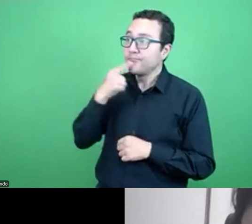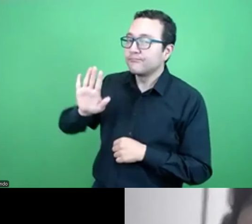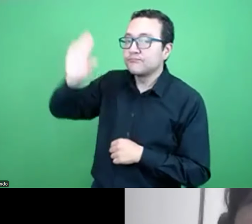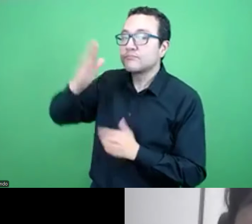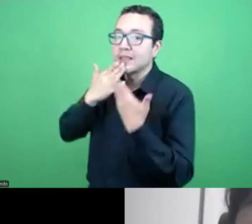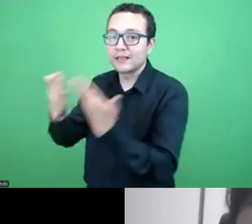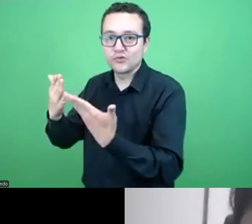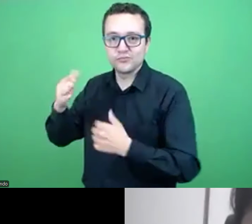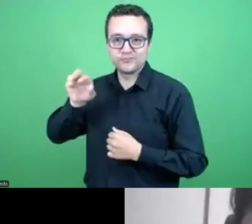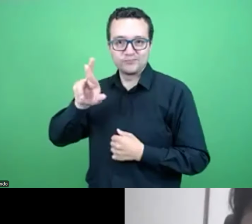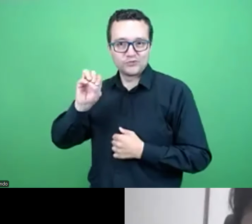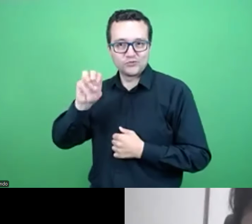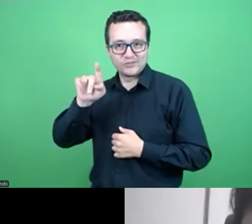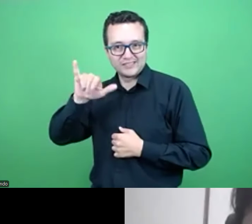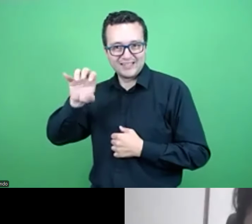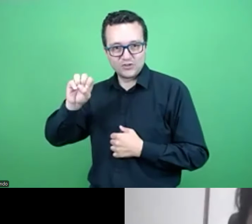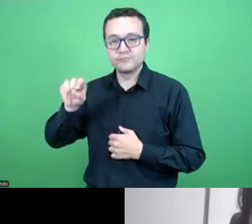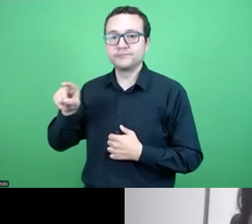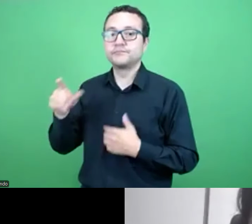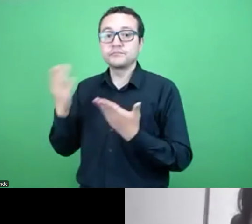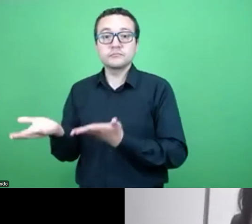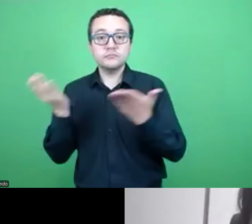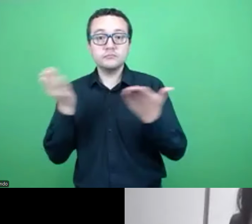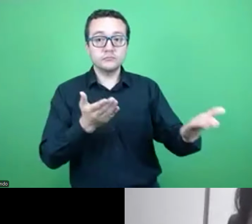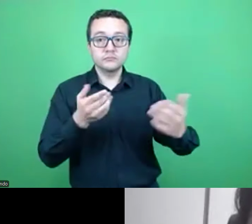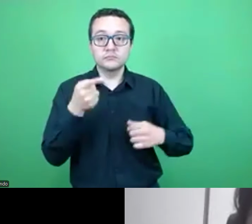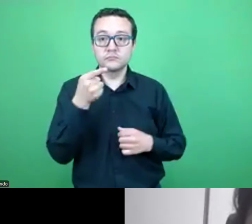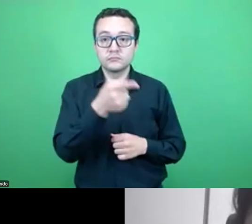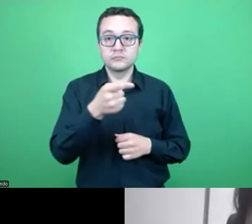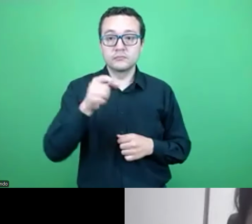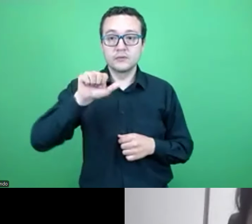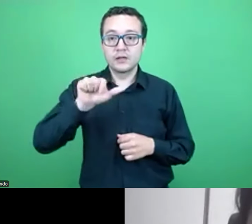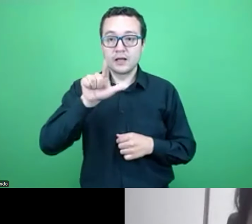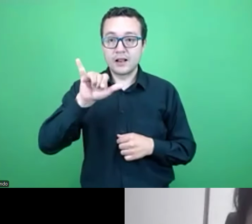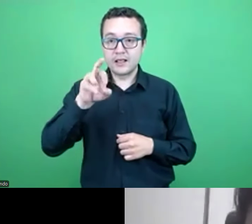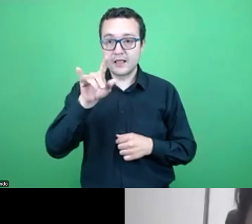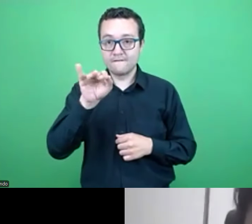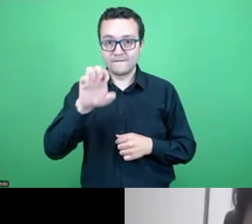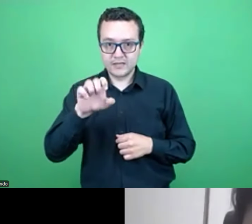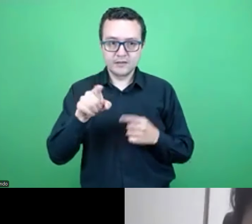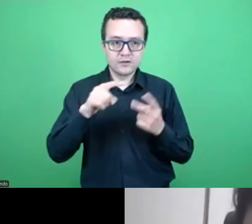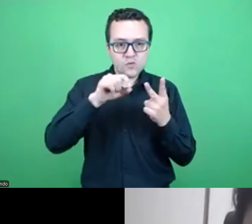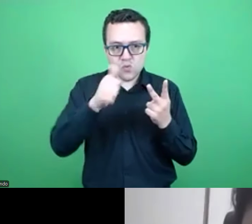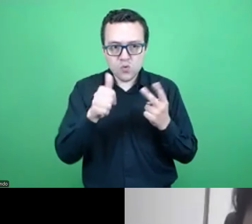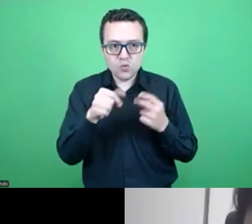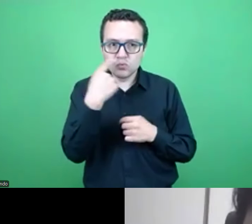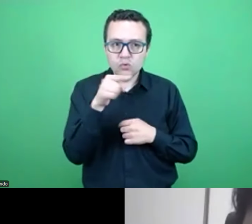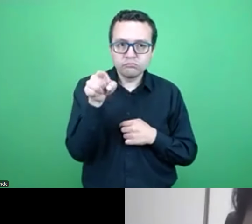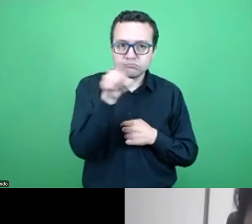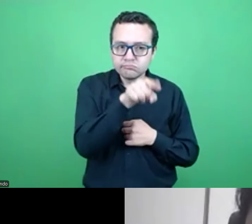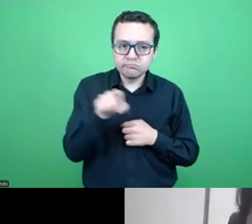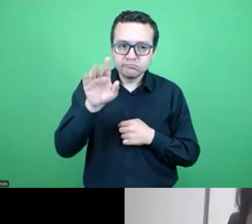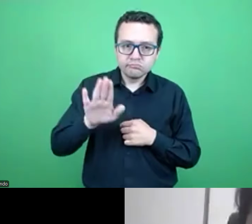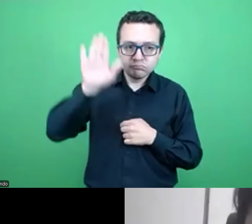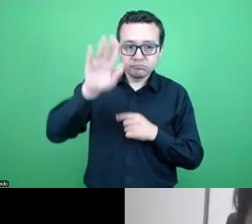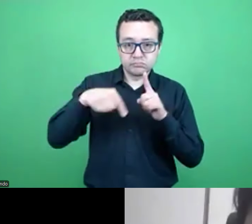to unmute yourself now. If someone wants to put something in the chat, maybe I am not seeing that, or